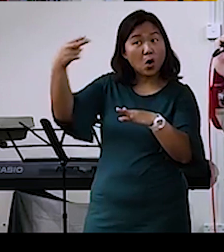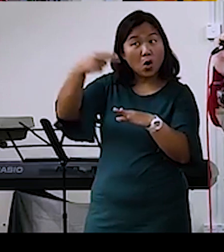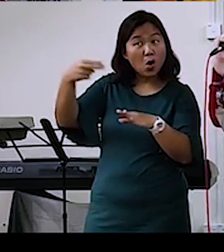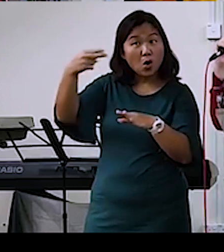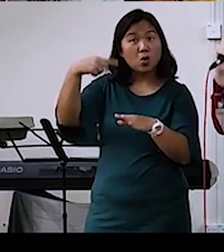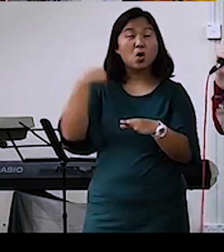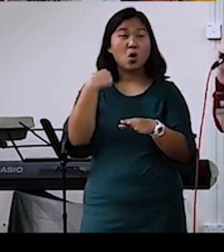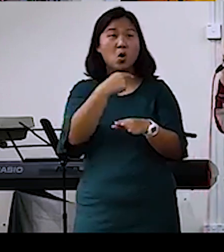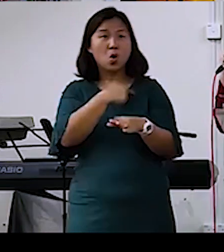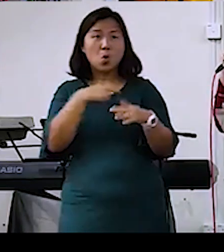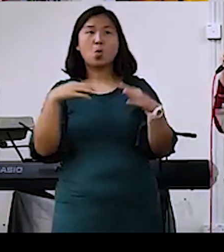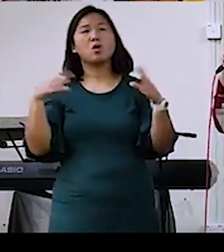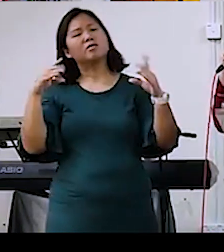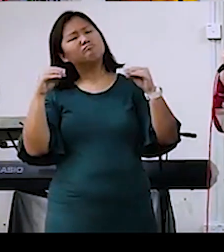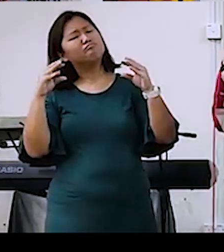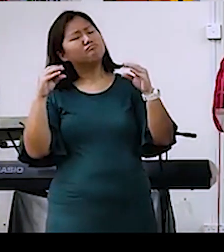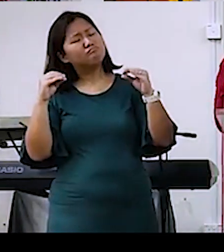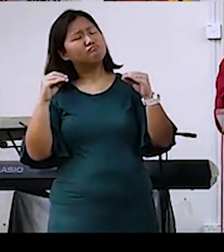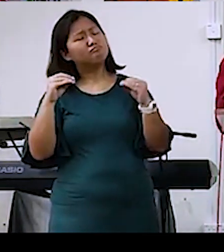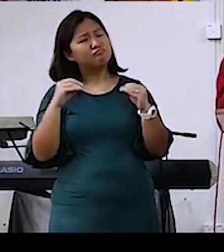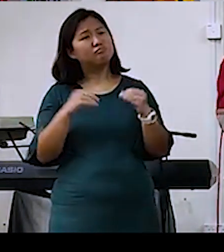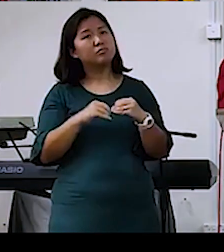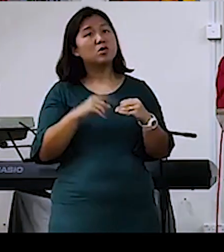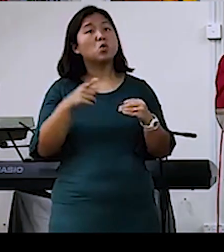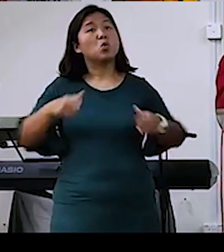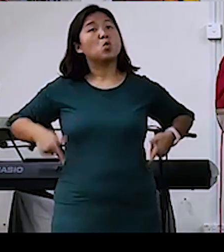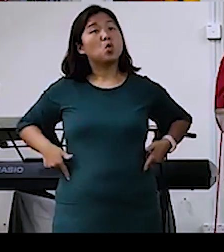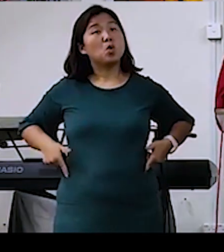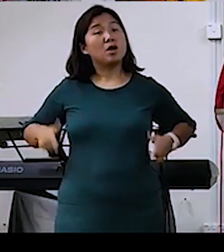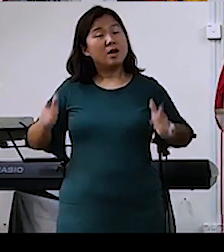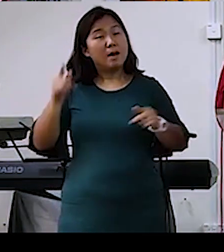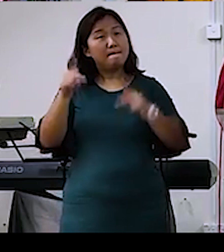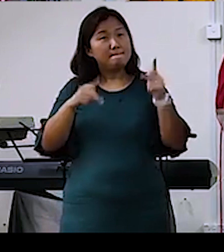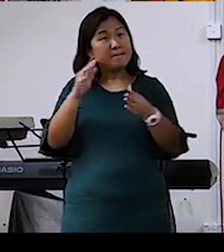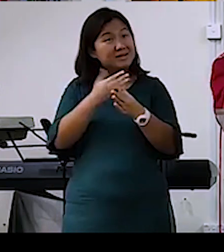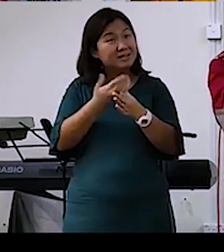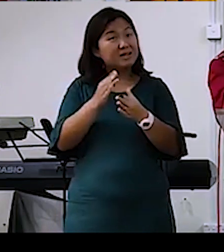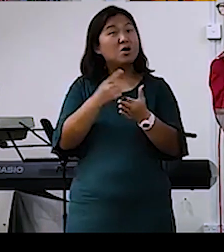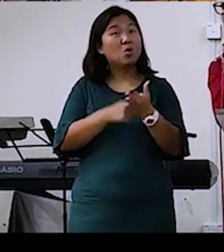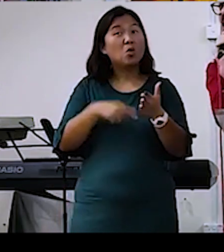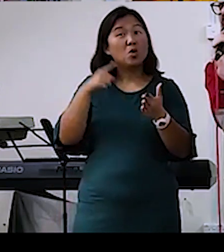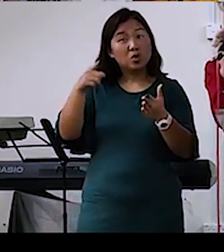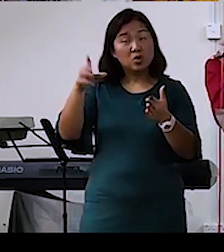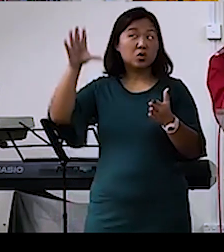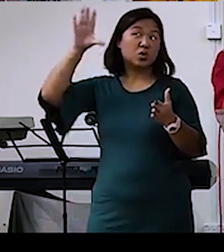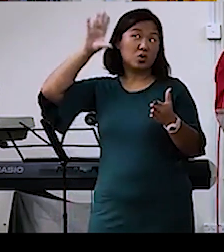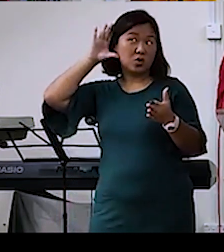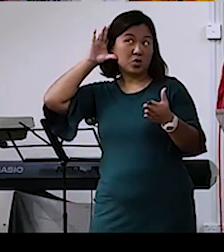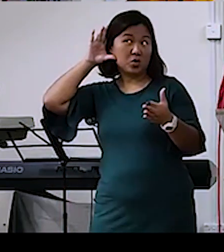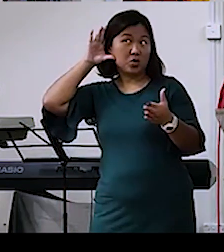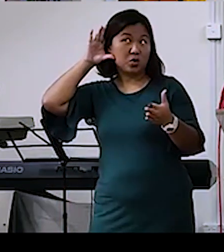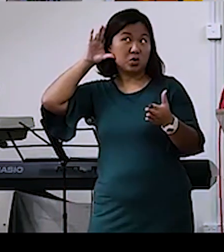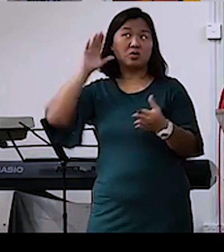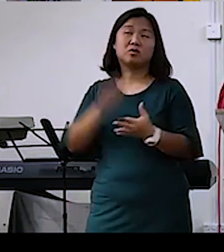that we listen on Sunday.So we allow people to share what they heard. So that's really good. Besides eating together, besides praying,